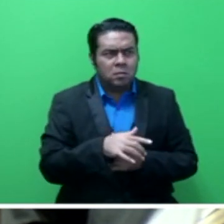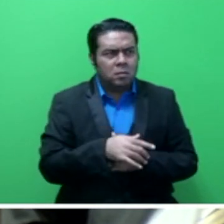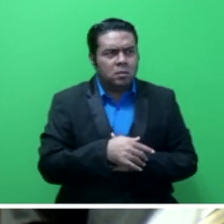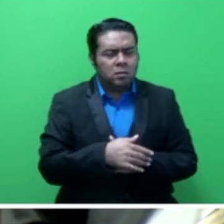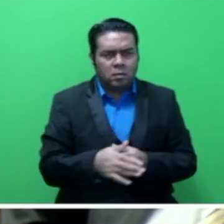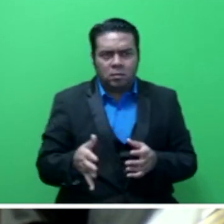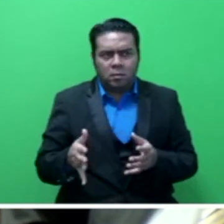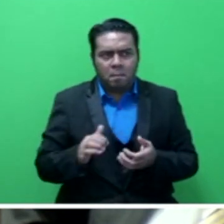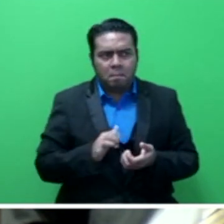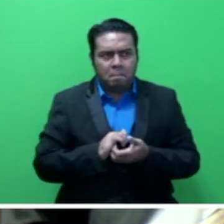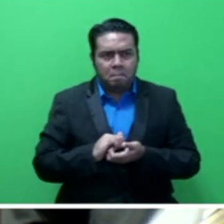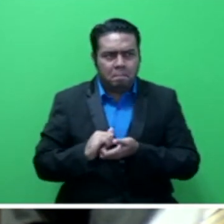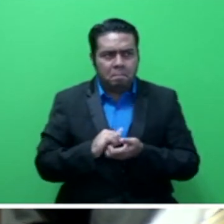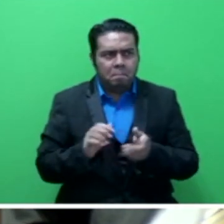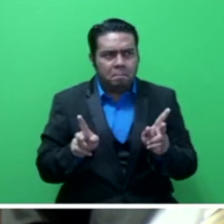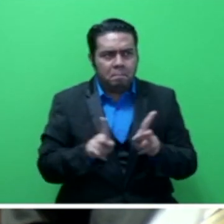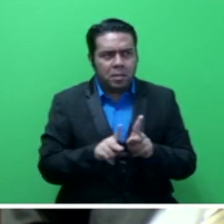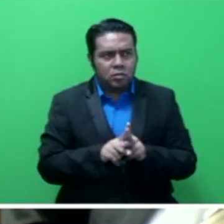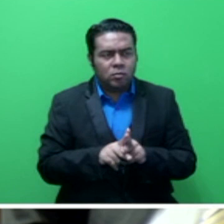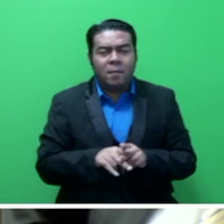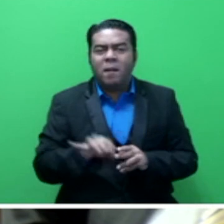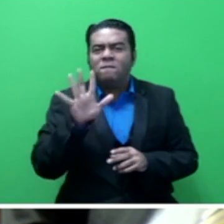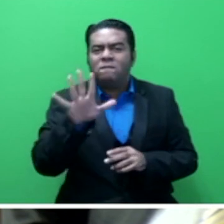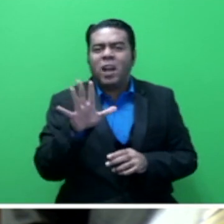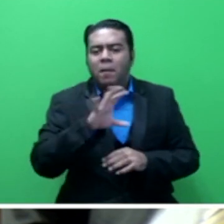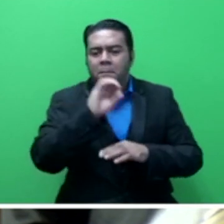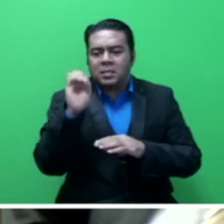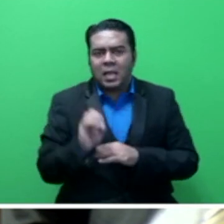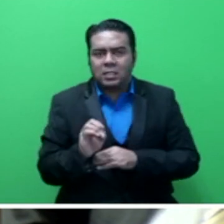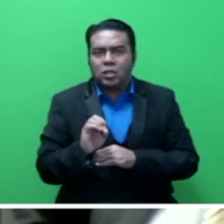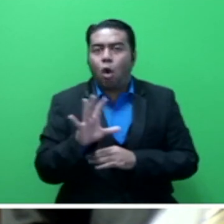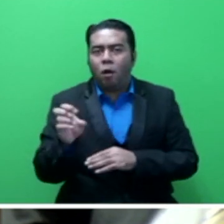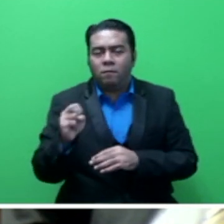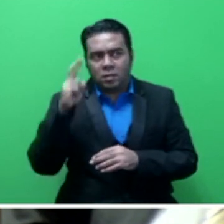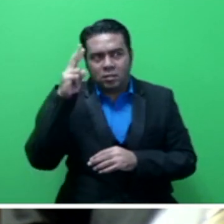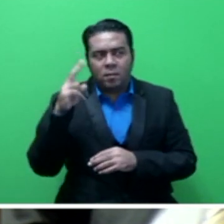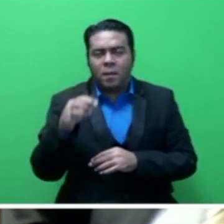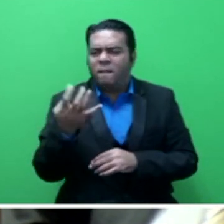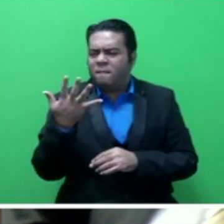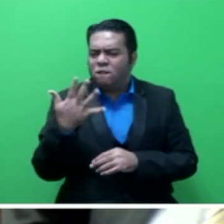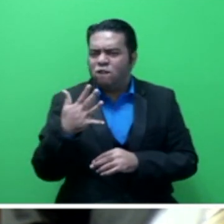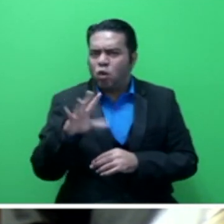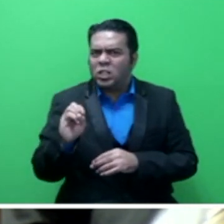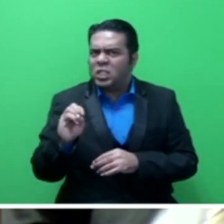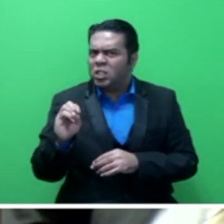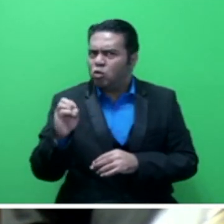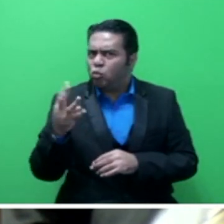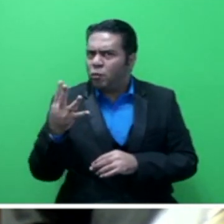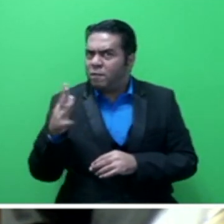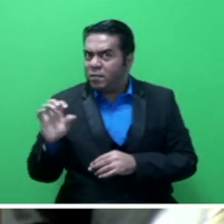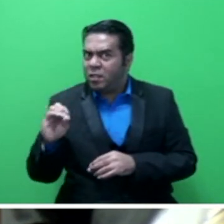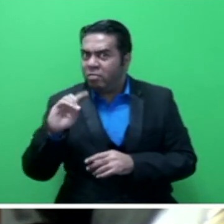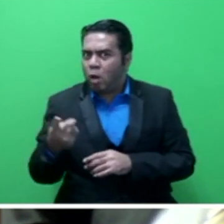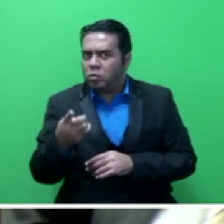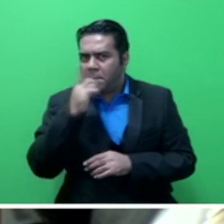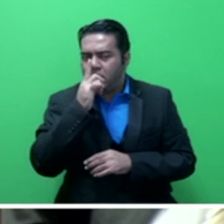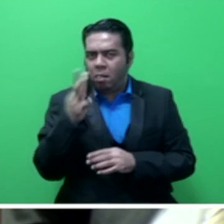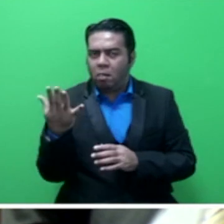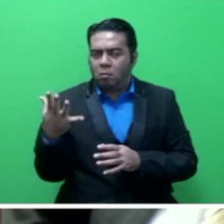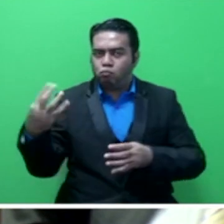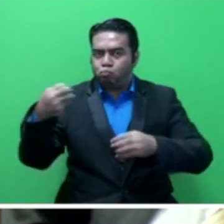this nation would have seen at least 5% of the nation get infected, which is about 40 to 50,000 people. With a